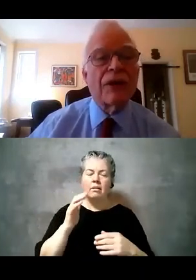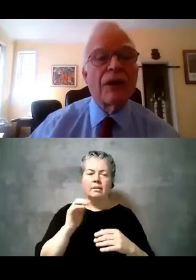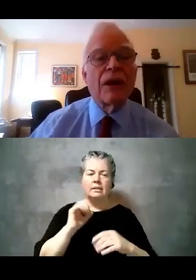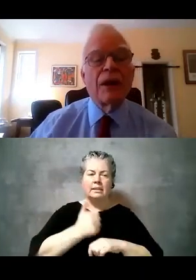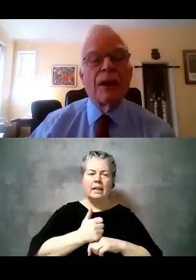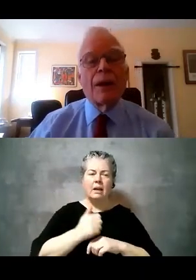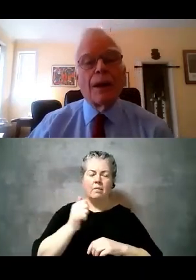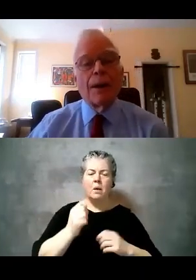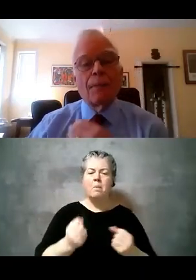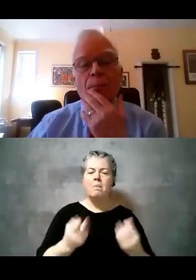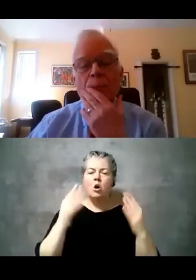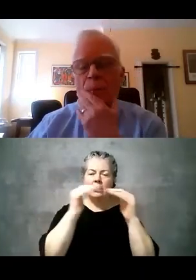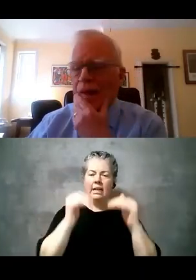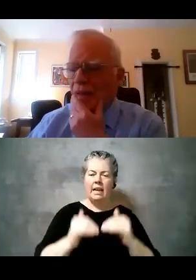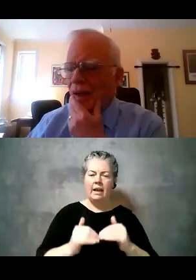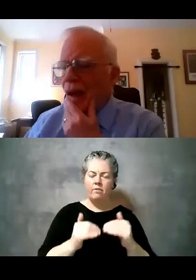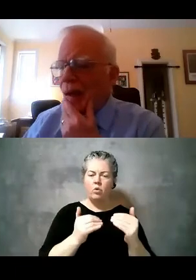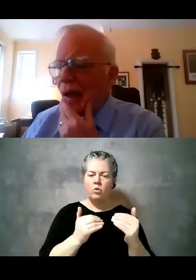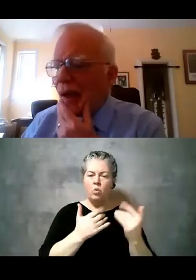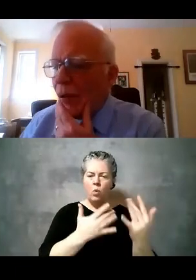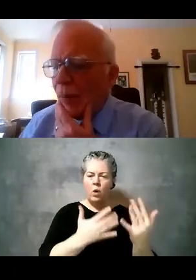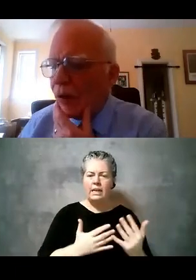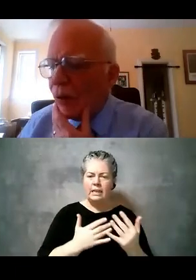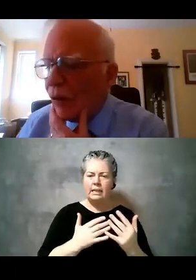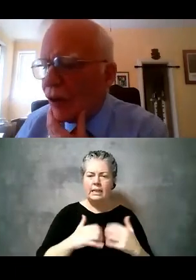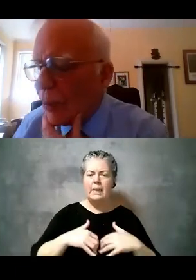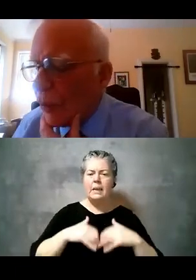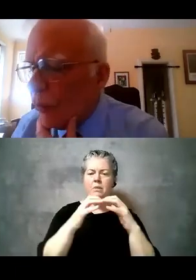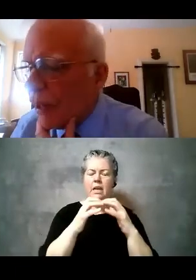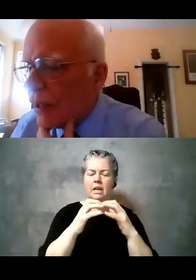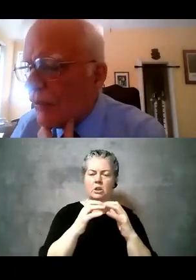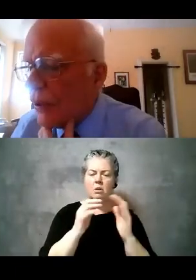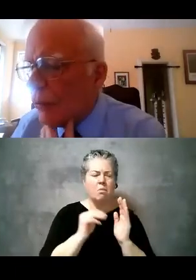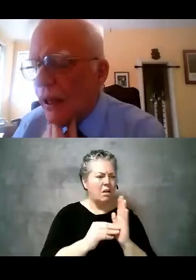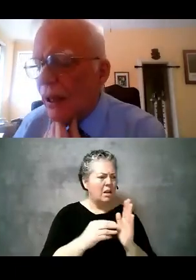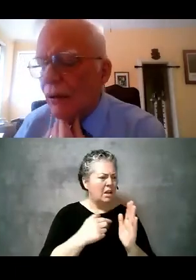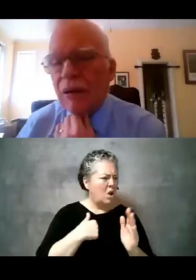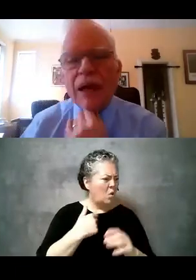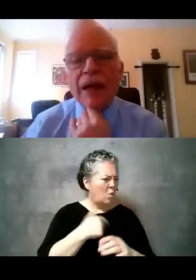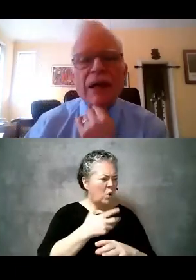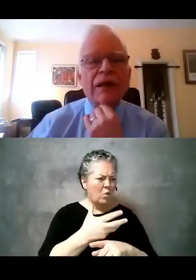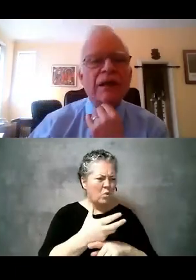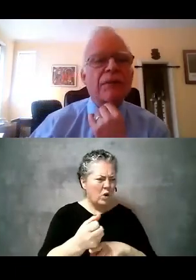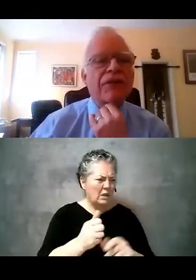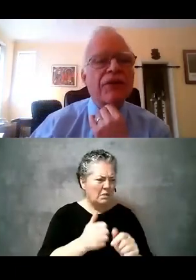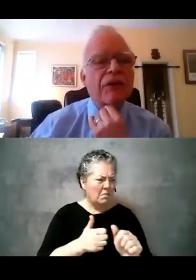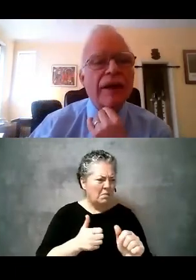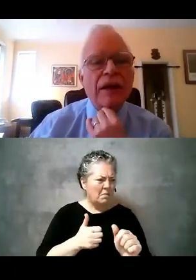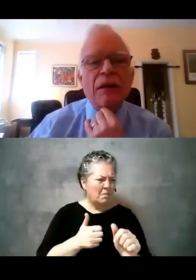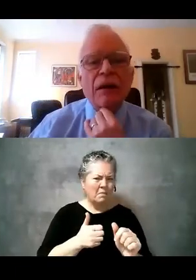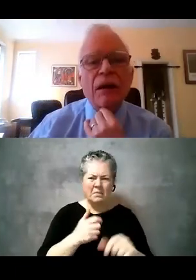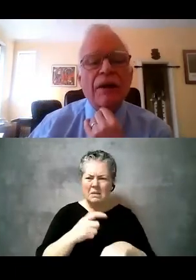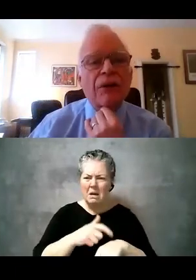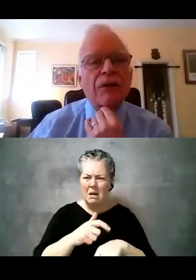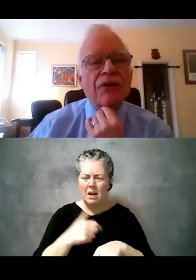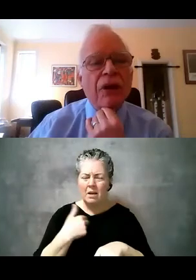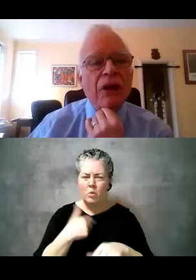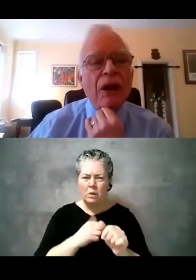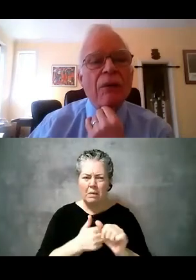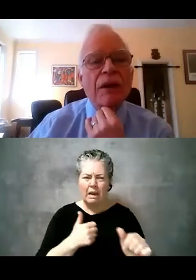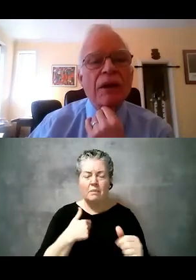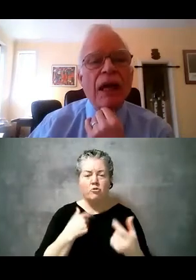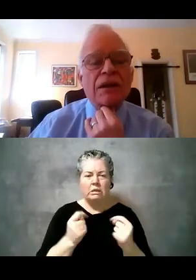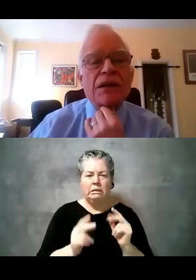models. I think, how am I doing for time? Are we running? I think we're running a little behind. Let me see if I can get through